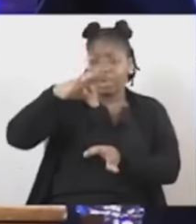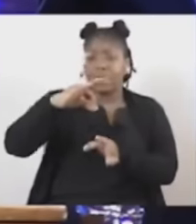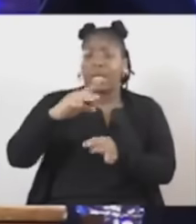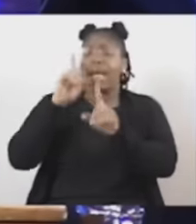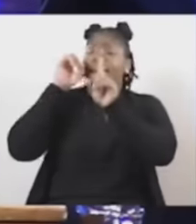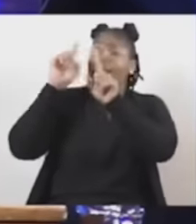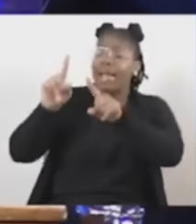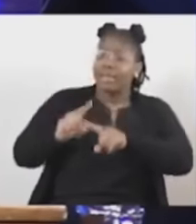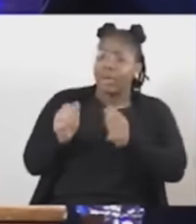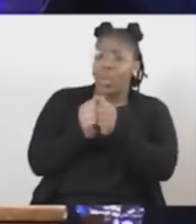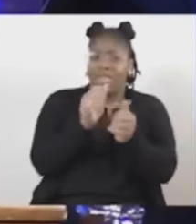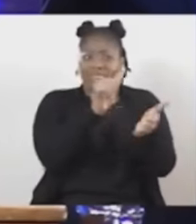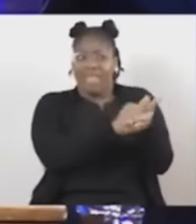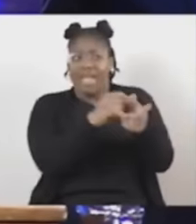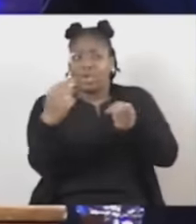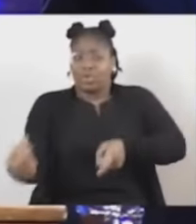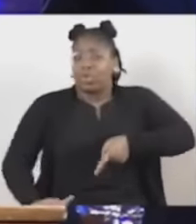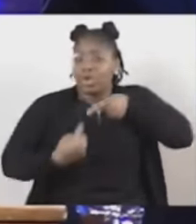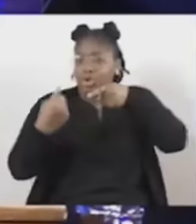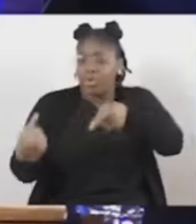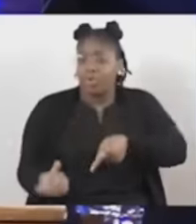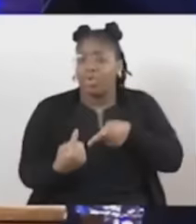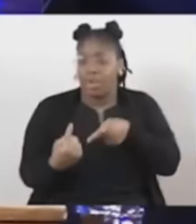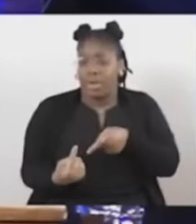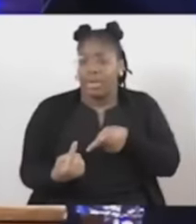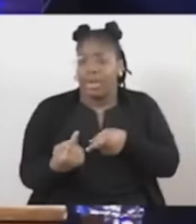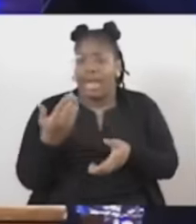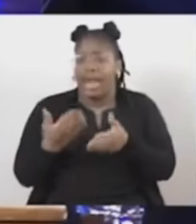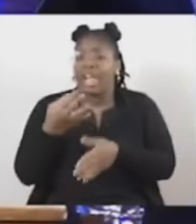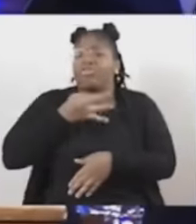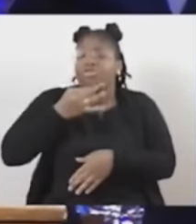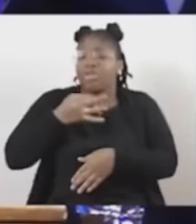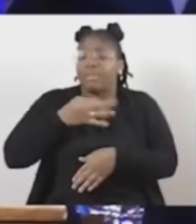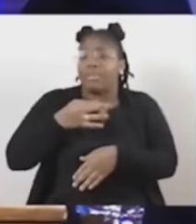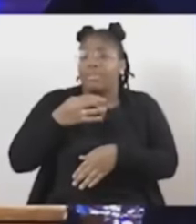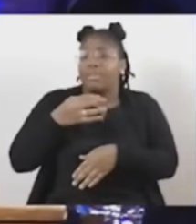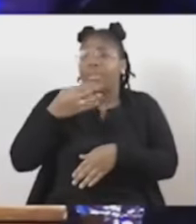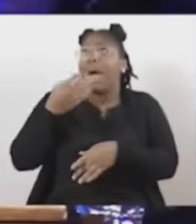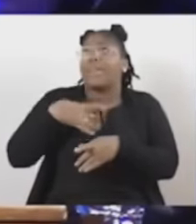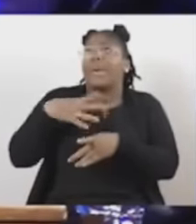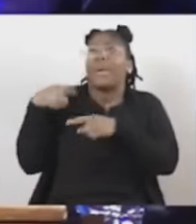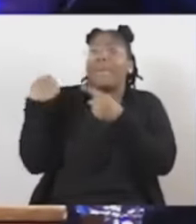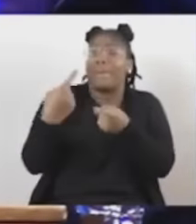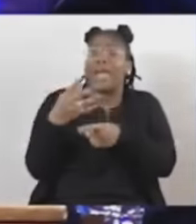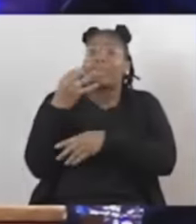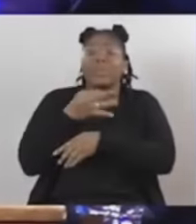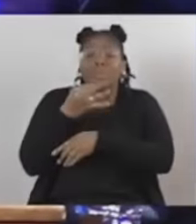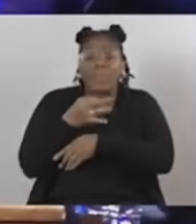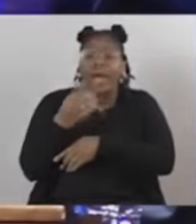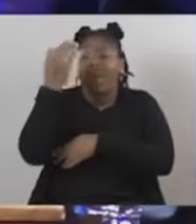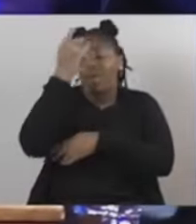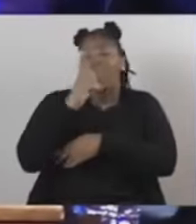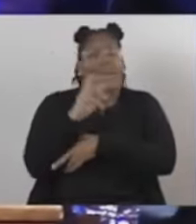accusers both from within and without, to expect my return tomorrow, and I know I'm not coming back for generations.